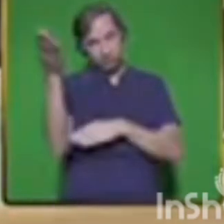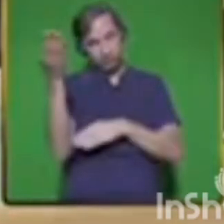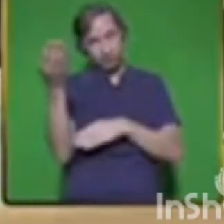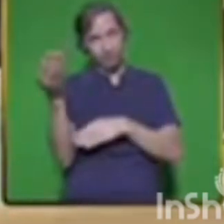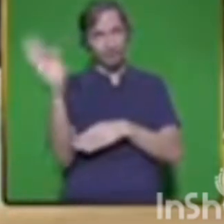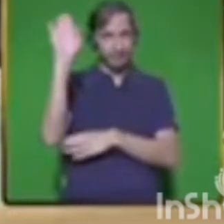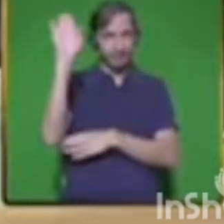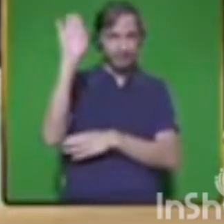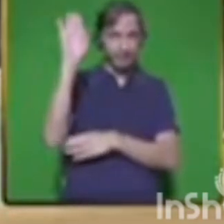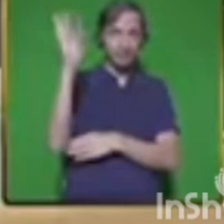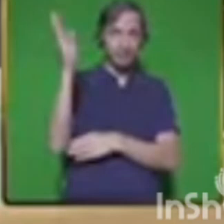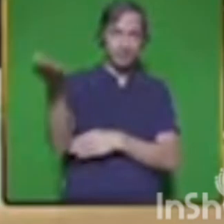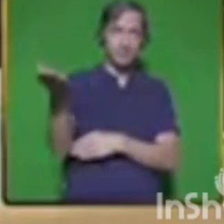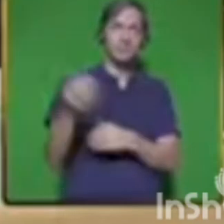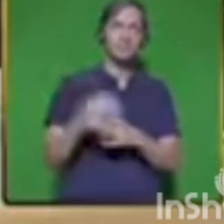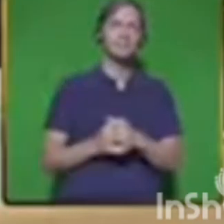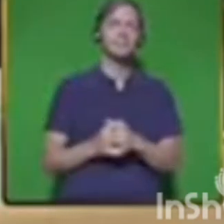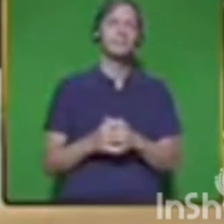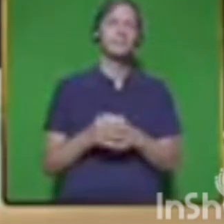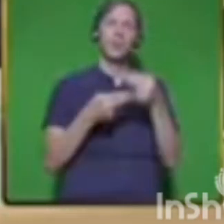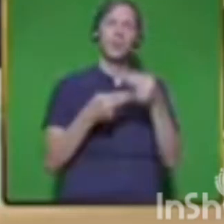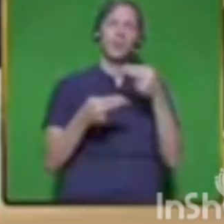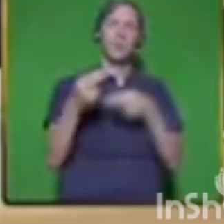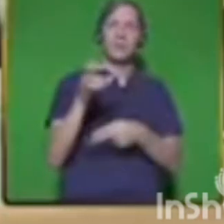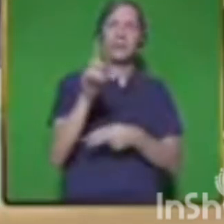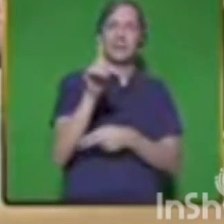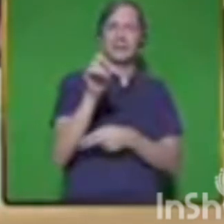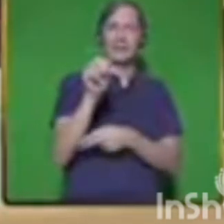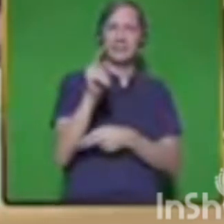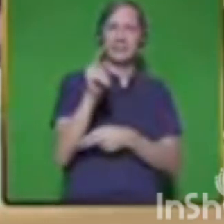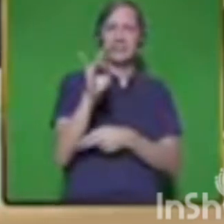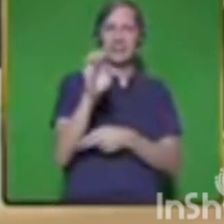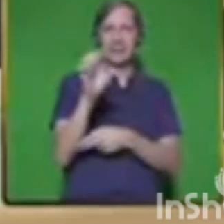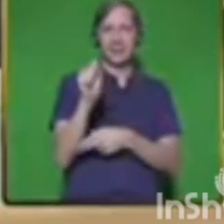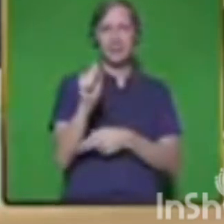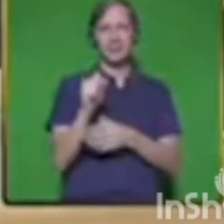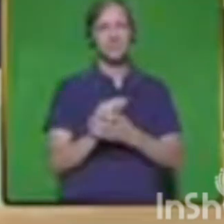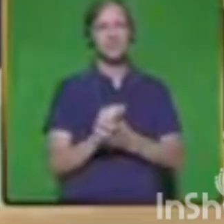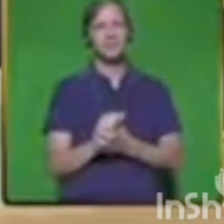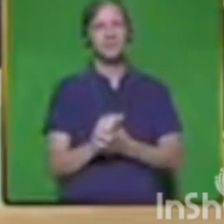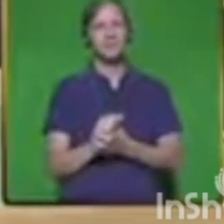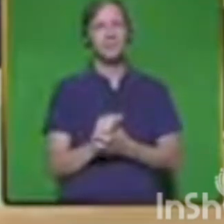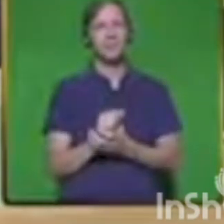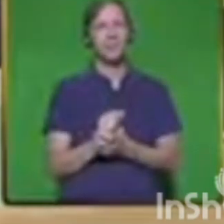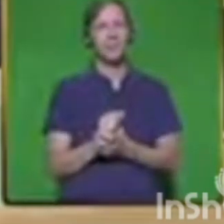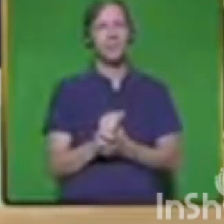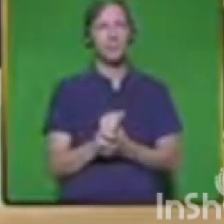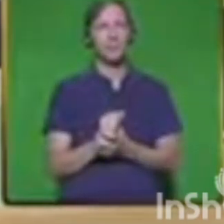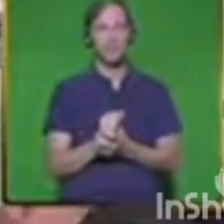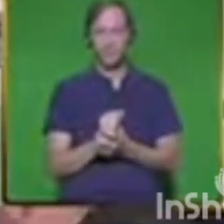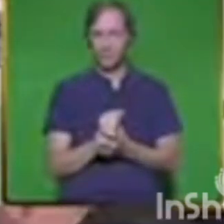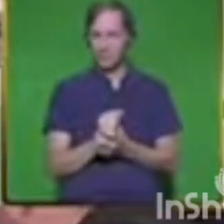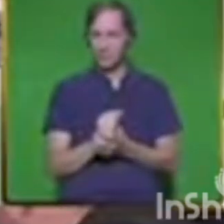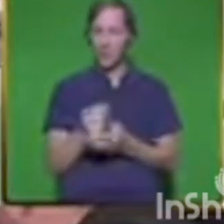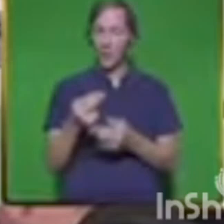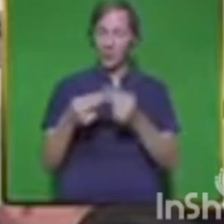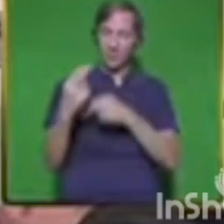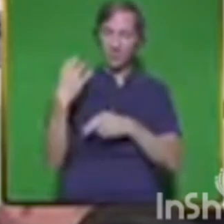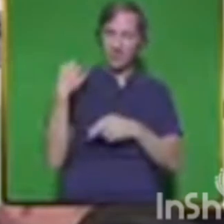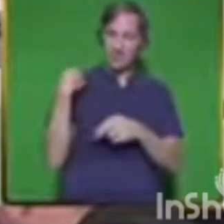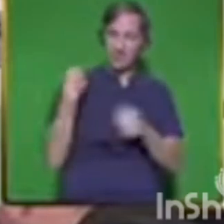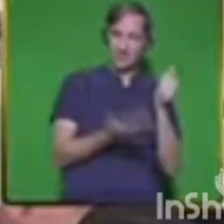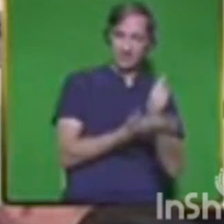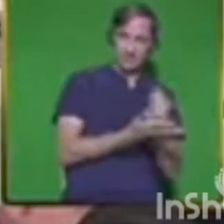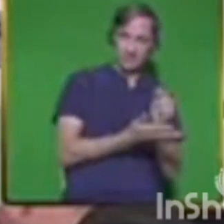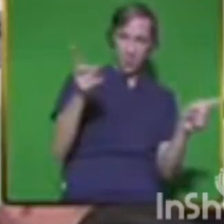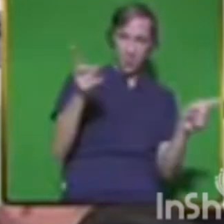point. Yes, please go ahead, Honourable Daniels. Thank you. Honourable Minister, please take your seat. Your member is